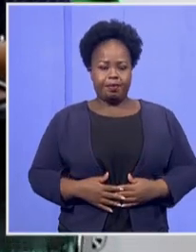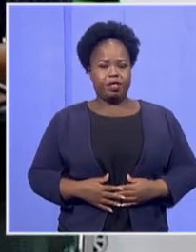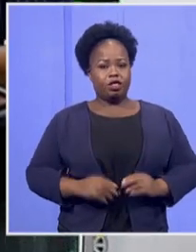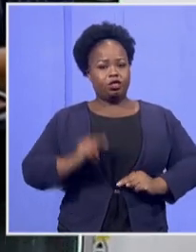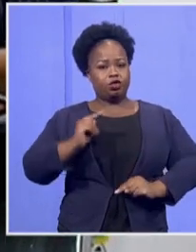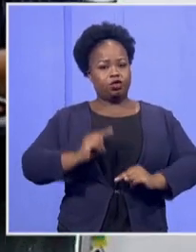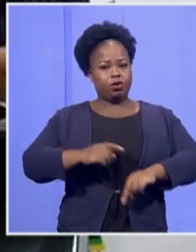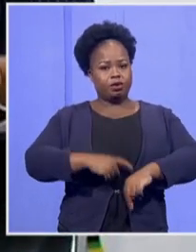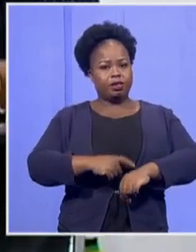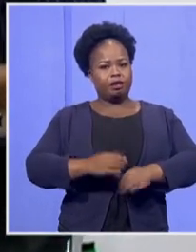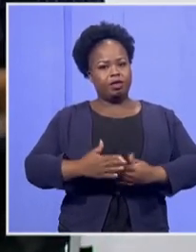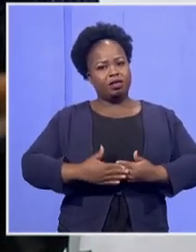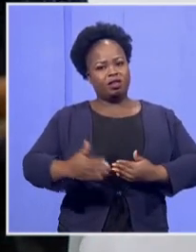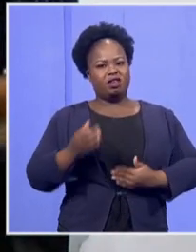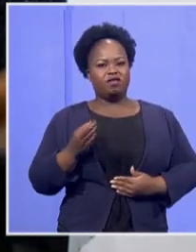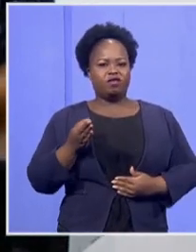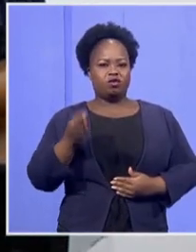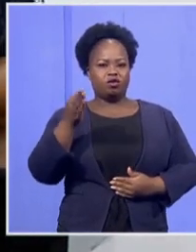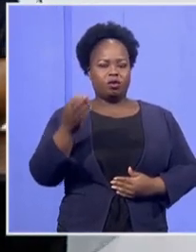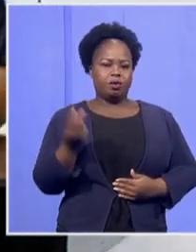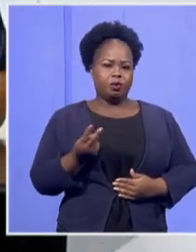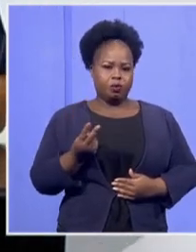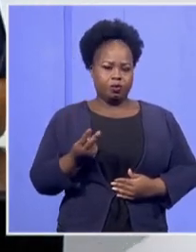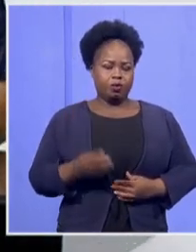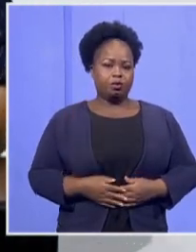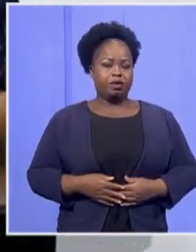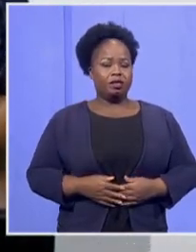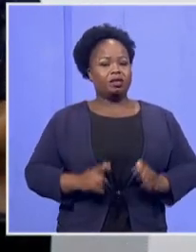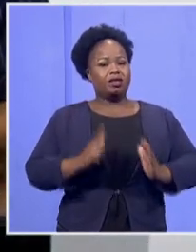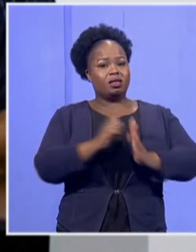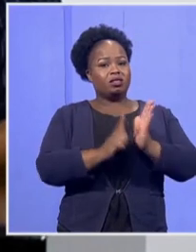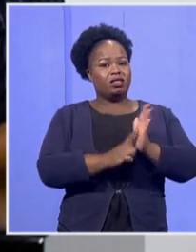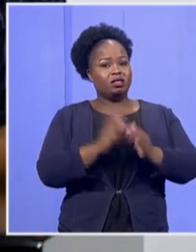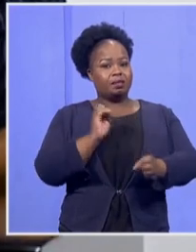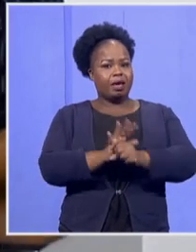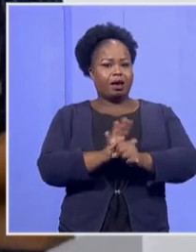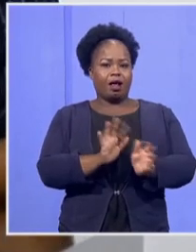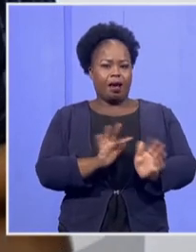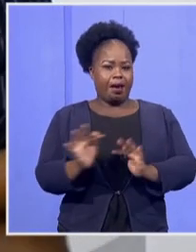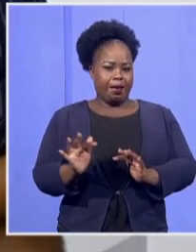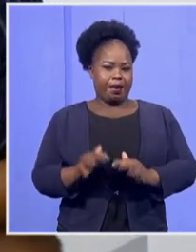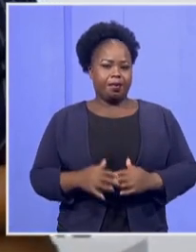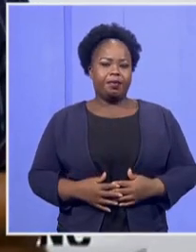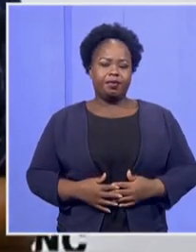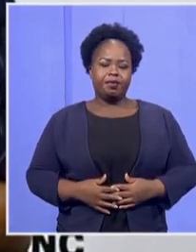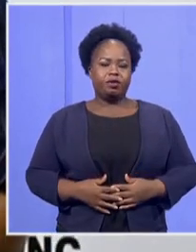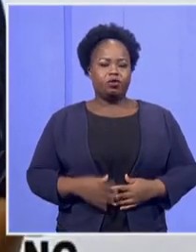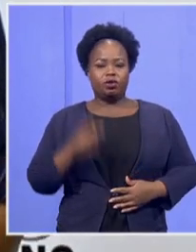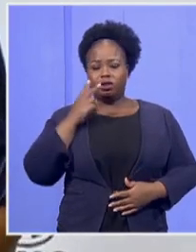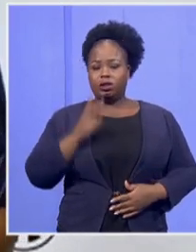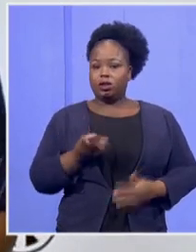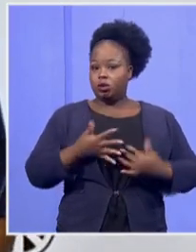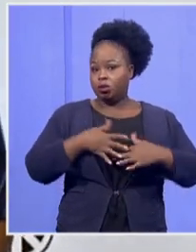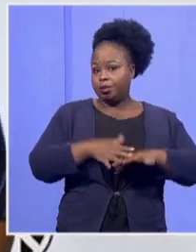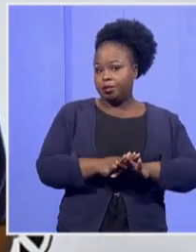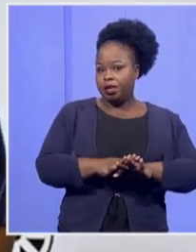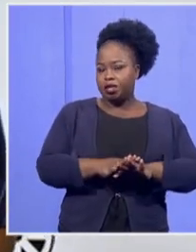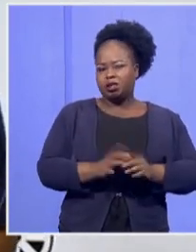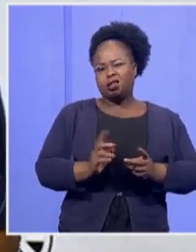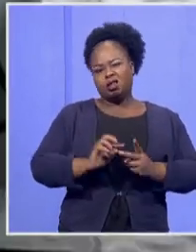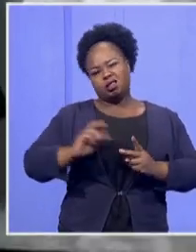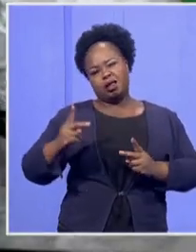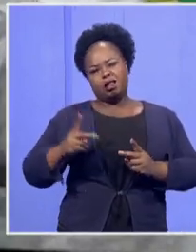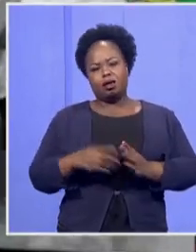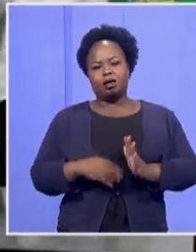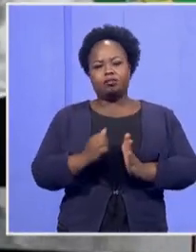and the long term, and the legislative implications for the implementation of some of the